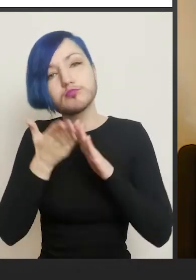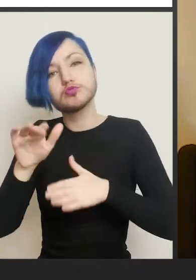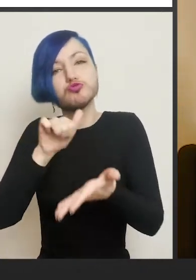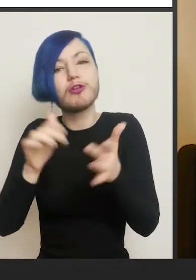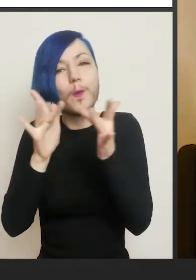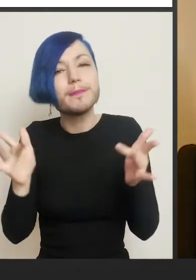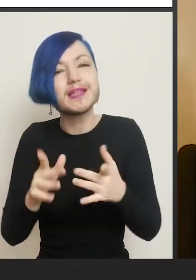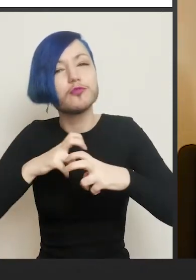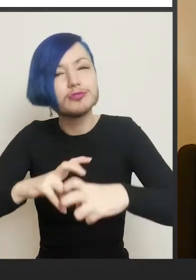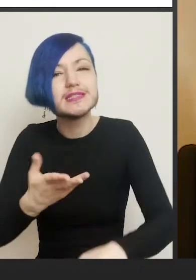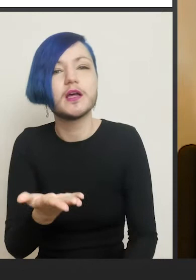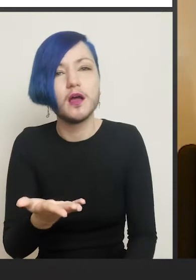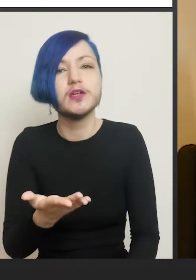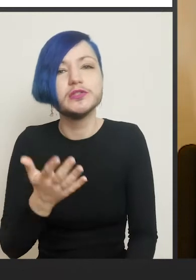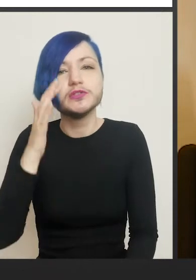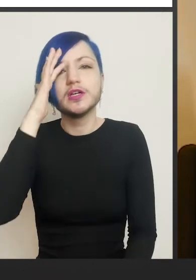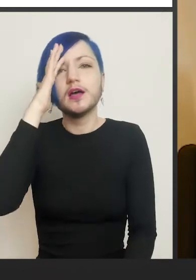kind of like websites and so on, because